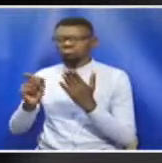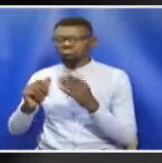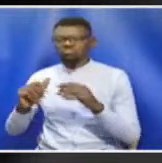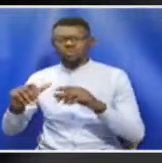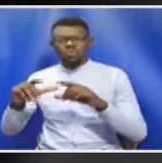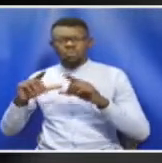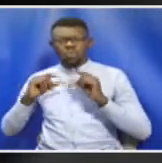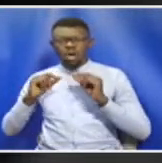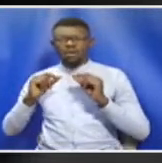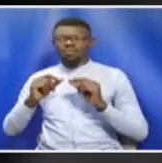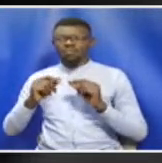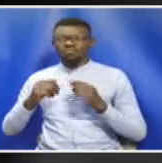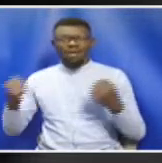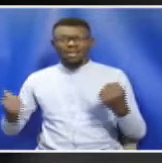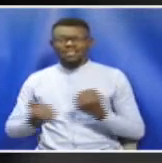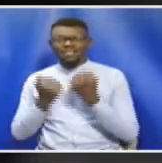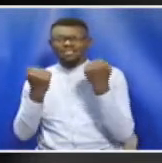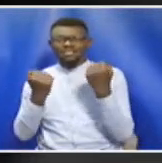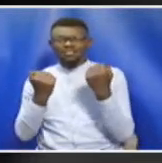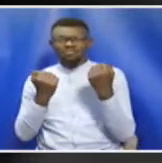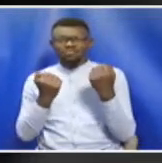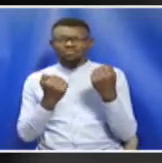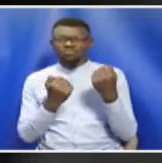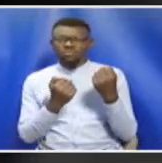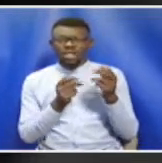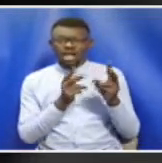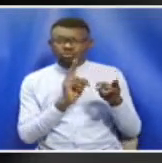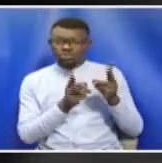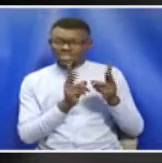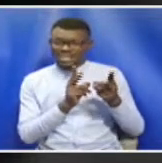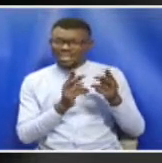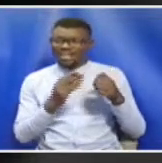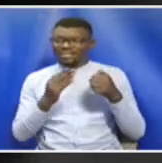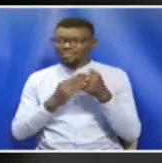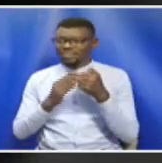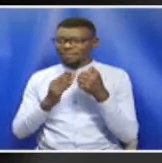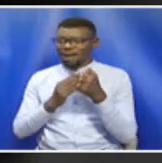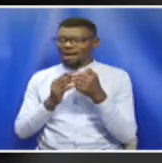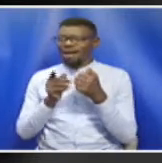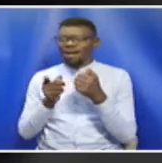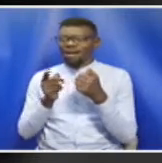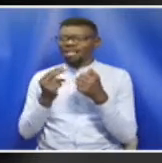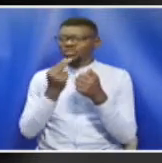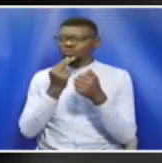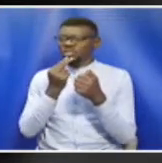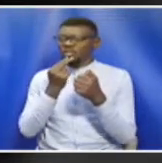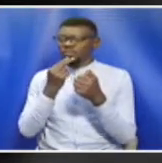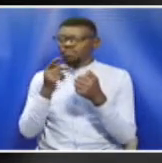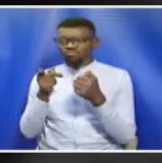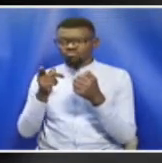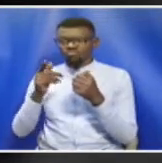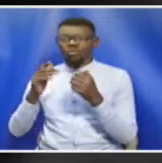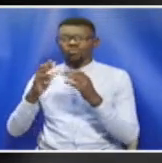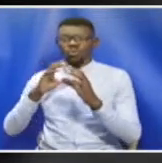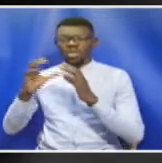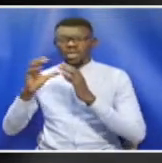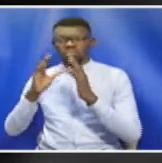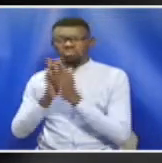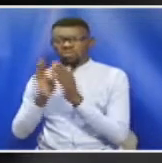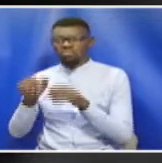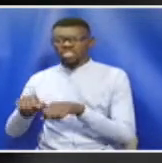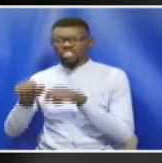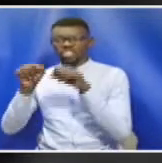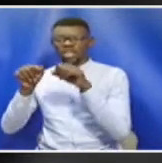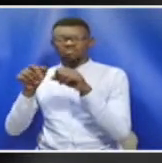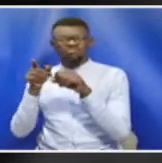On Tuesday 22nd September that year, in his communication from the chair, House Speaker Fred Matty did not